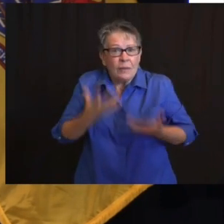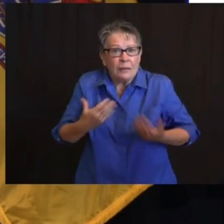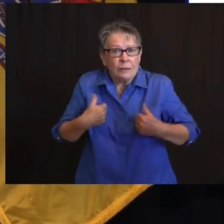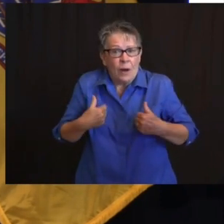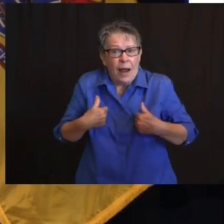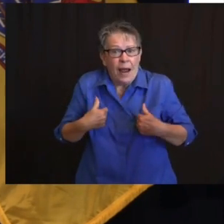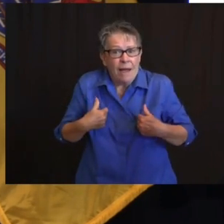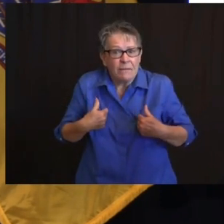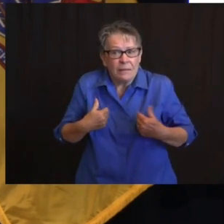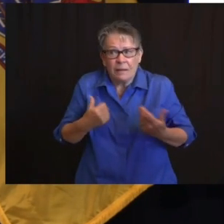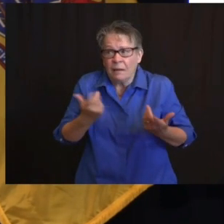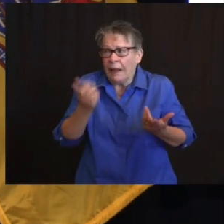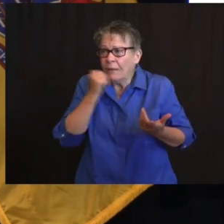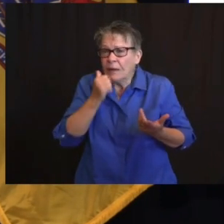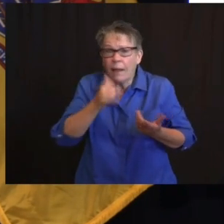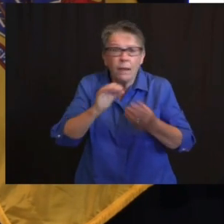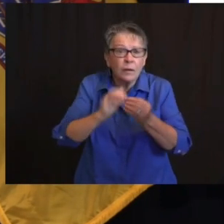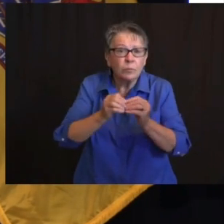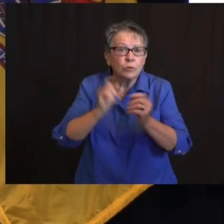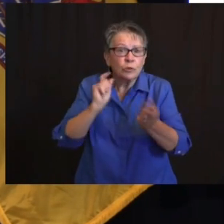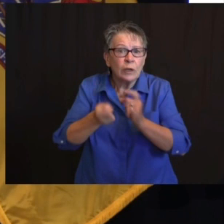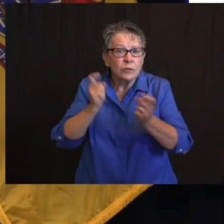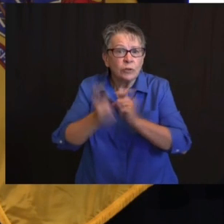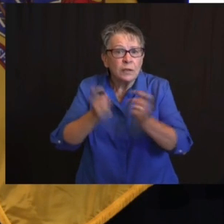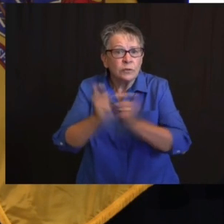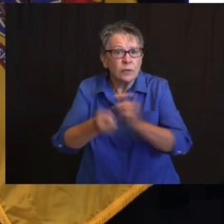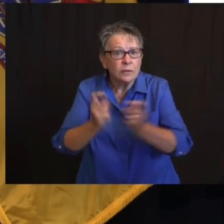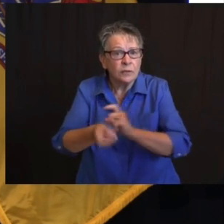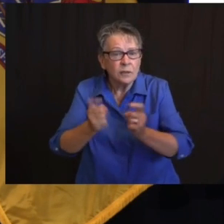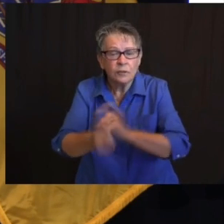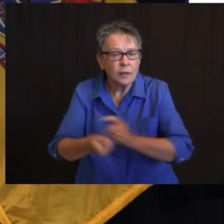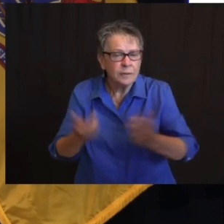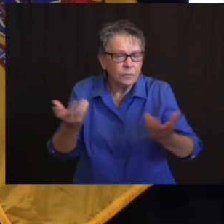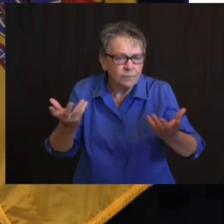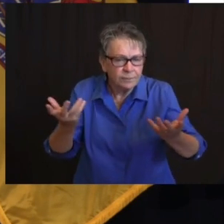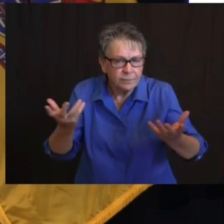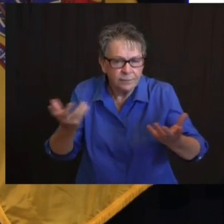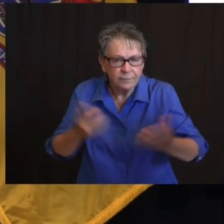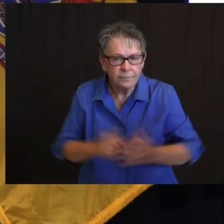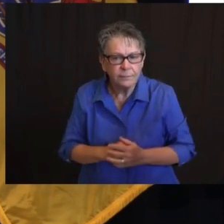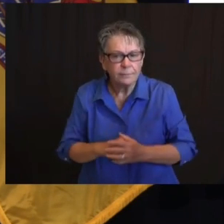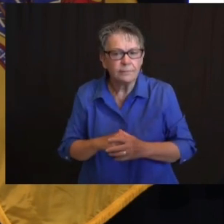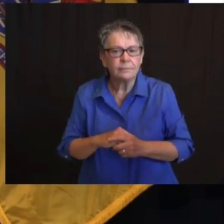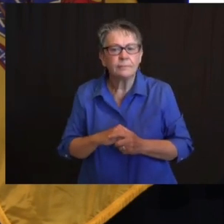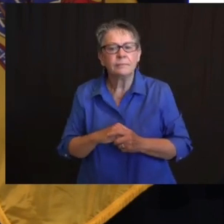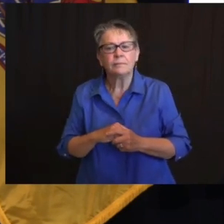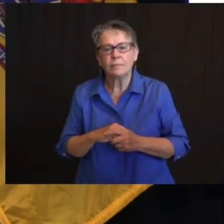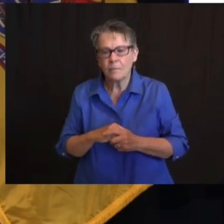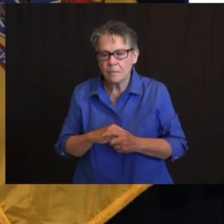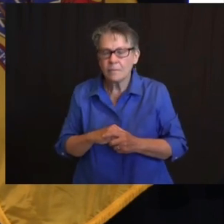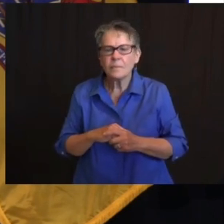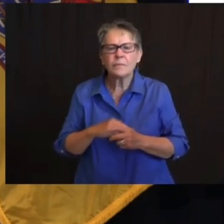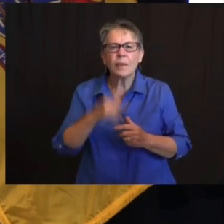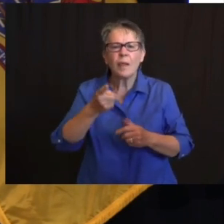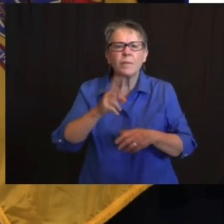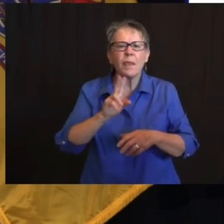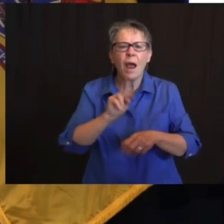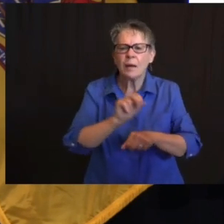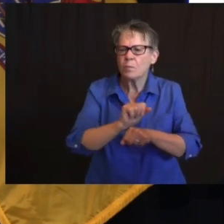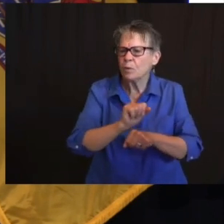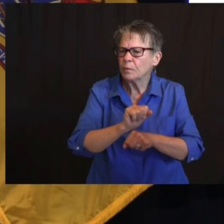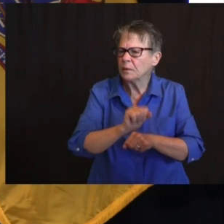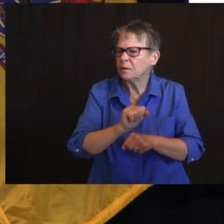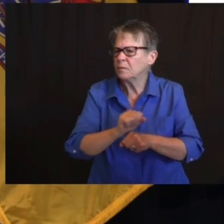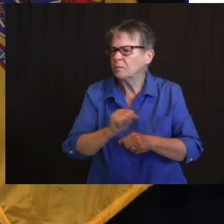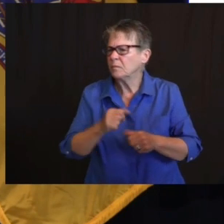down, literally one day to the next. On the unemployment and labor thing, I'm going to have Rob Angelo or one of his colleagues. Dan, could you help me